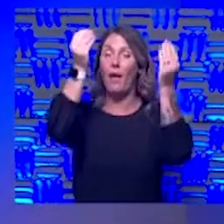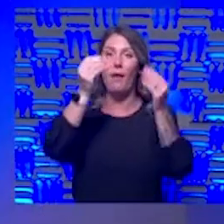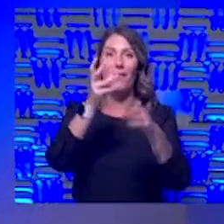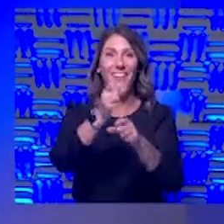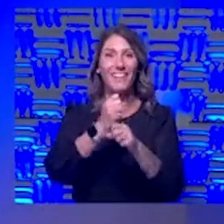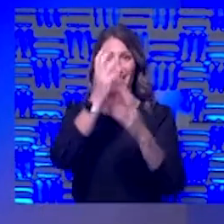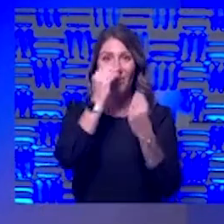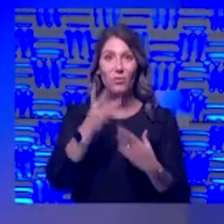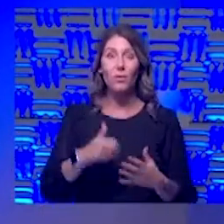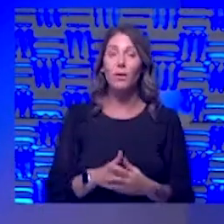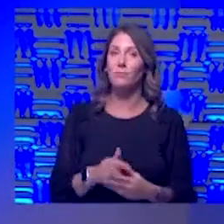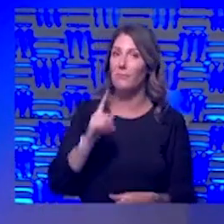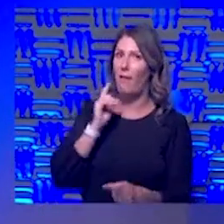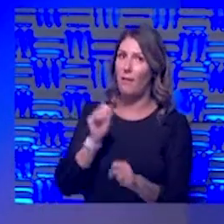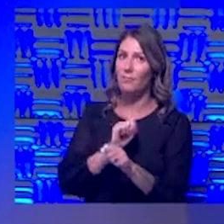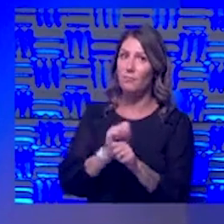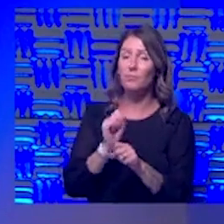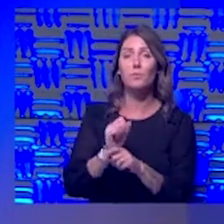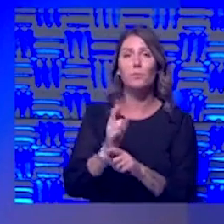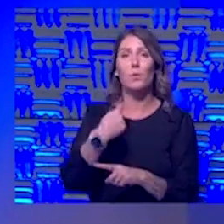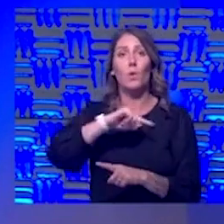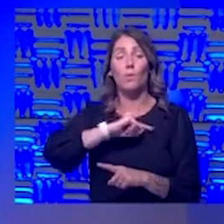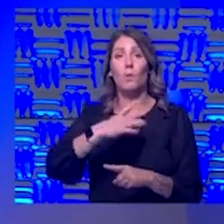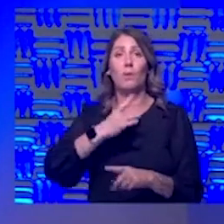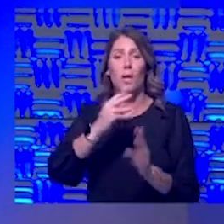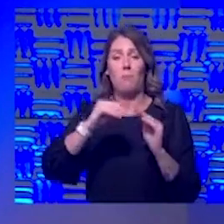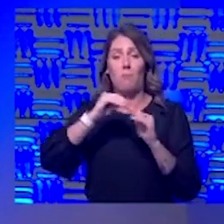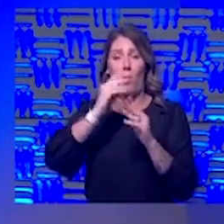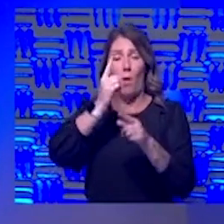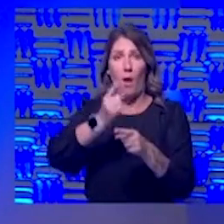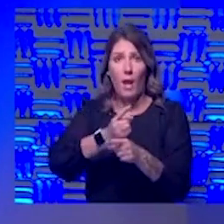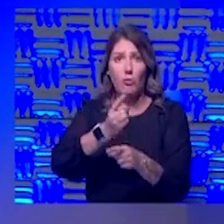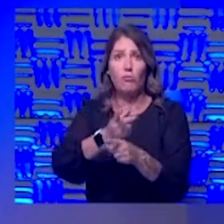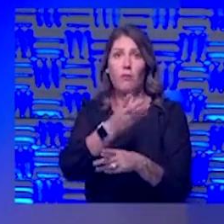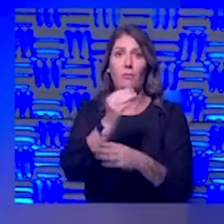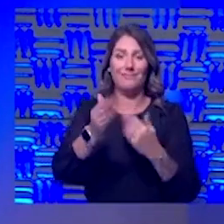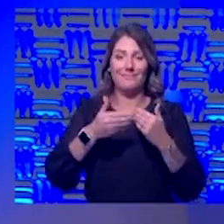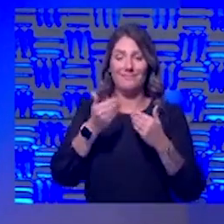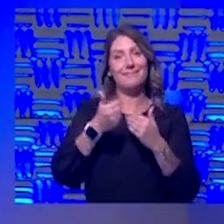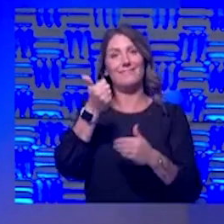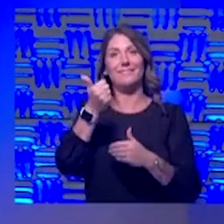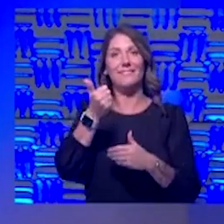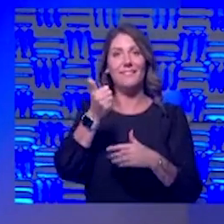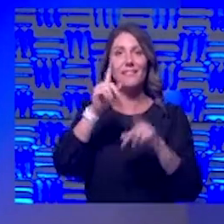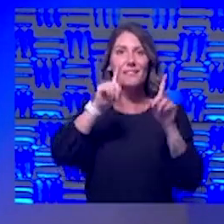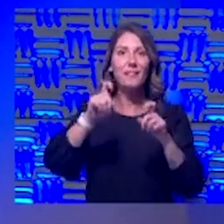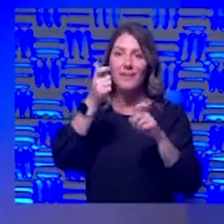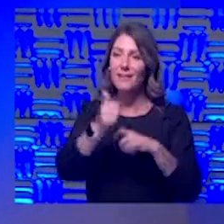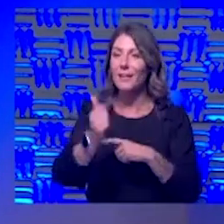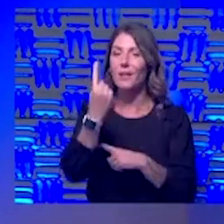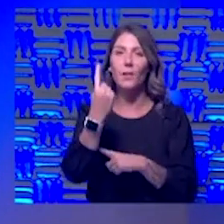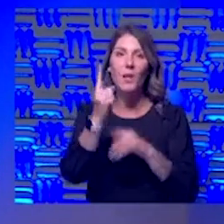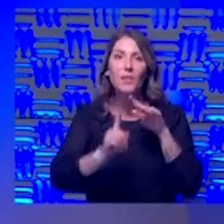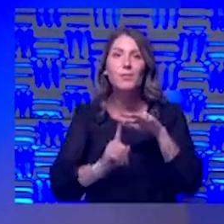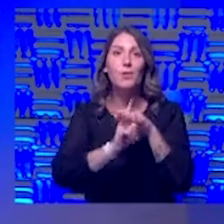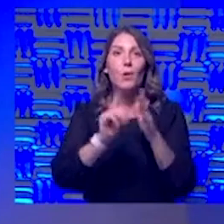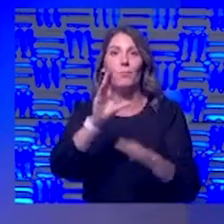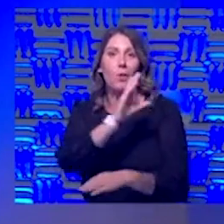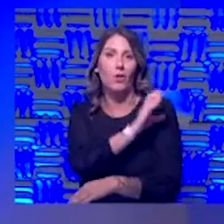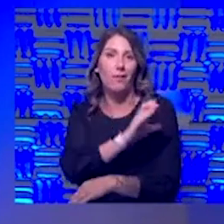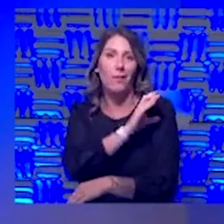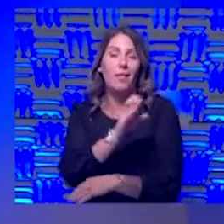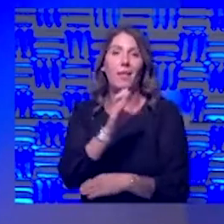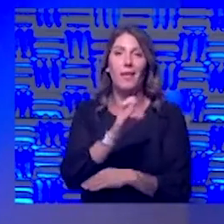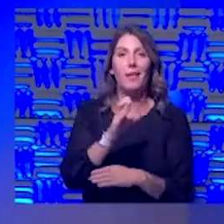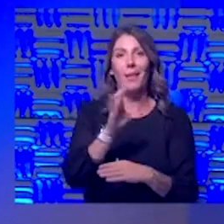Yep, absolutely. Like you said, we would like a more accurate, easier test where anybody can go to their clinic, just like getting an influenza test,